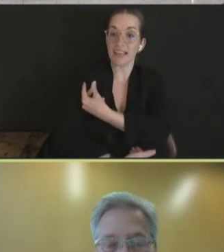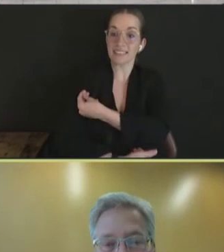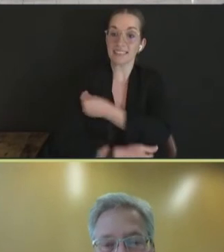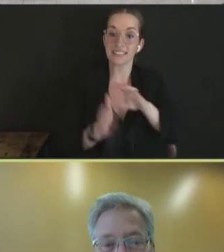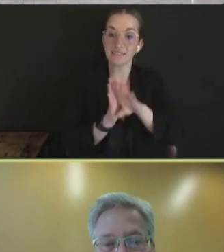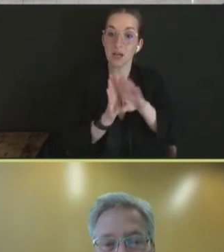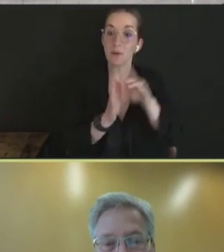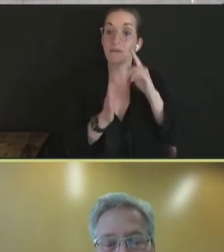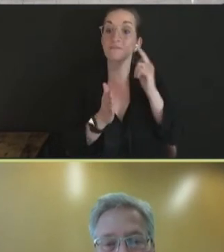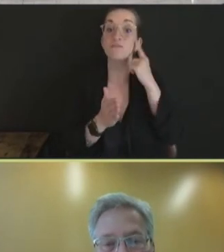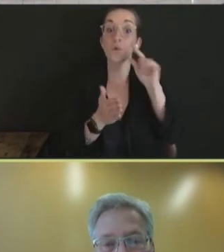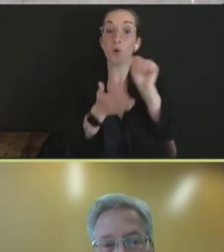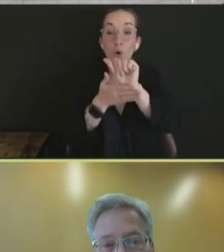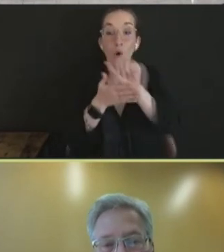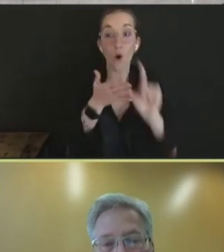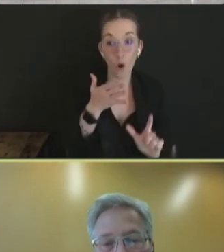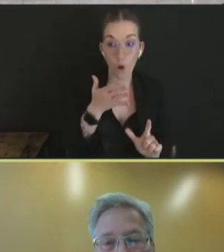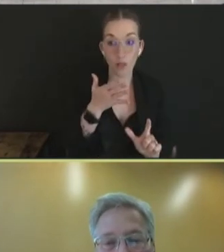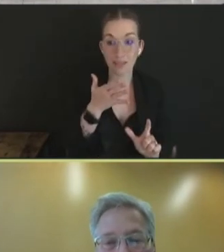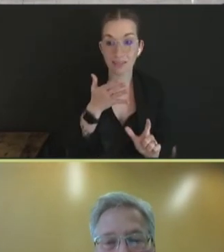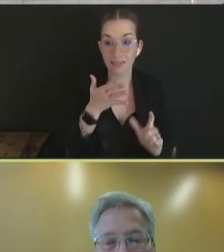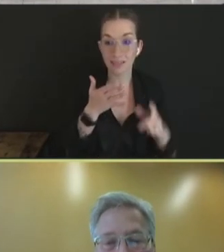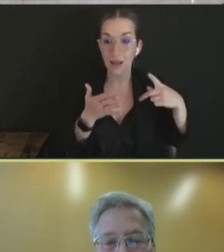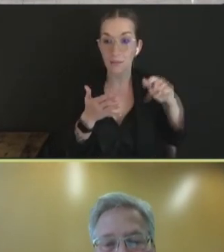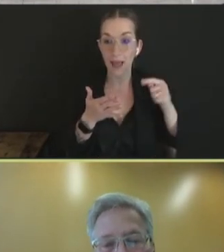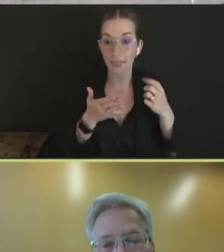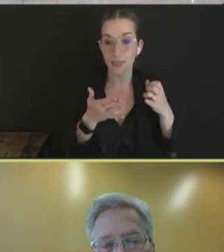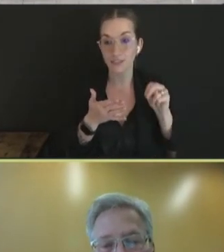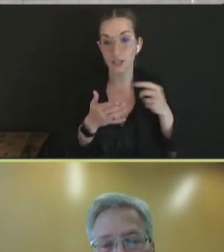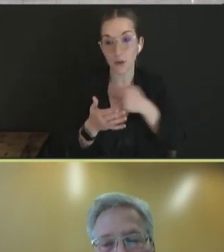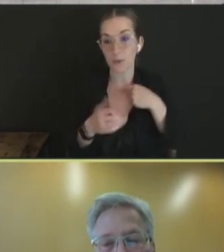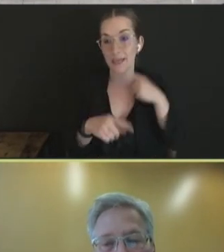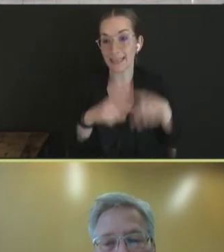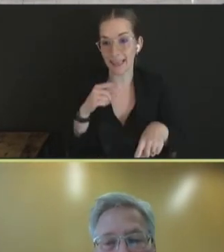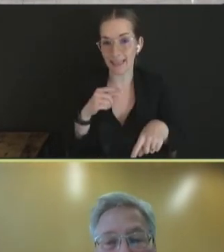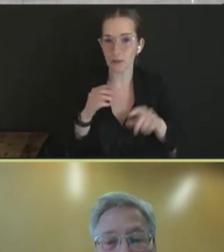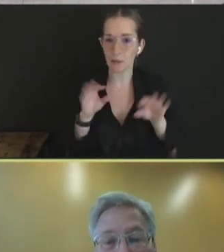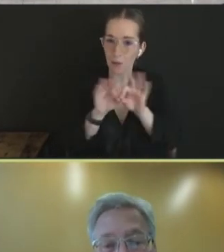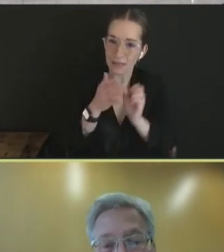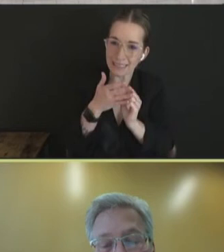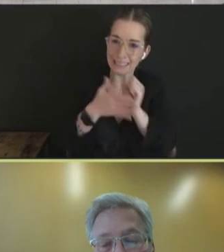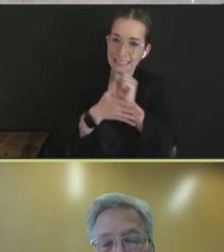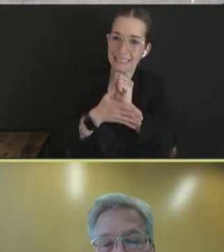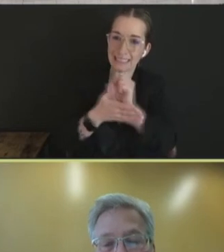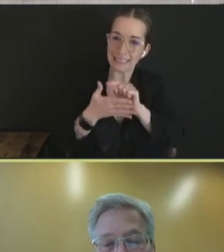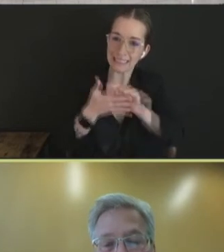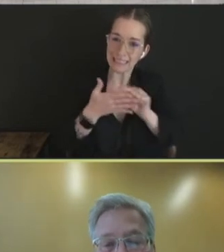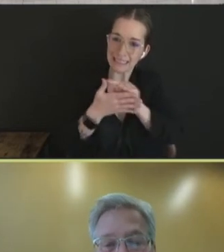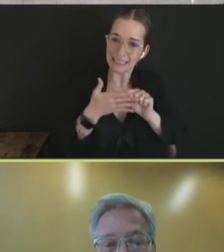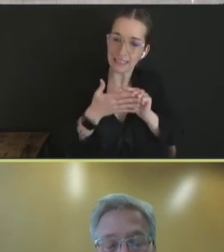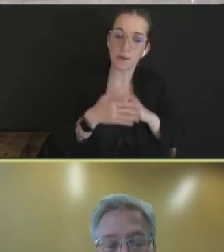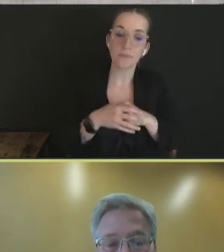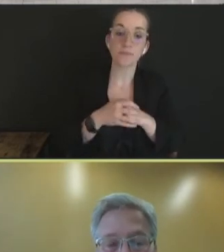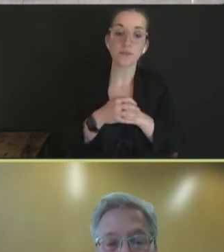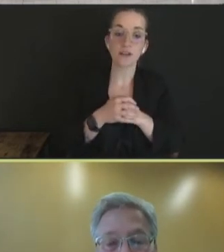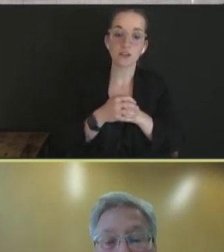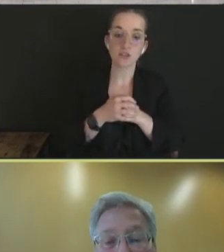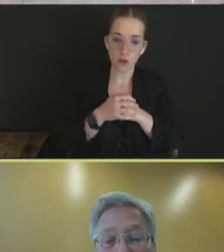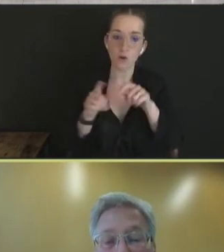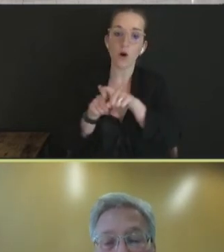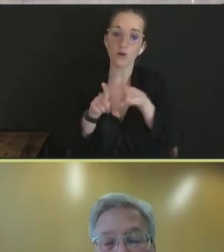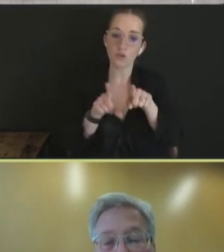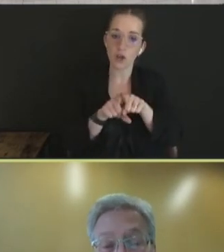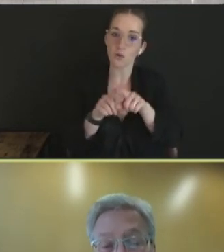all pathogens that are of interest here. And lastly, of course, it's about identifying action items so that there can